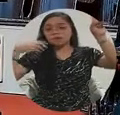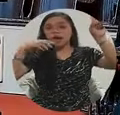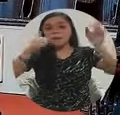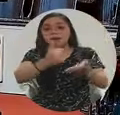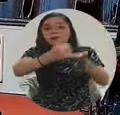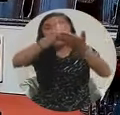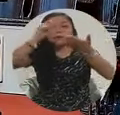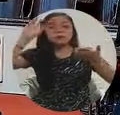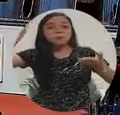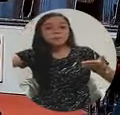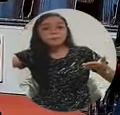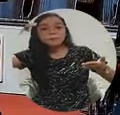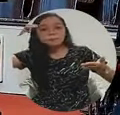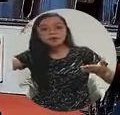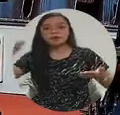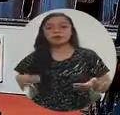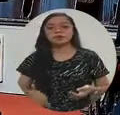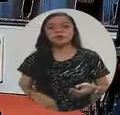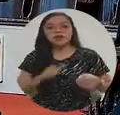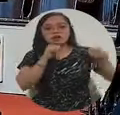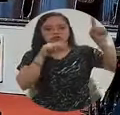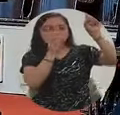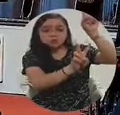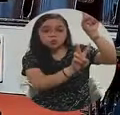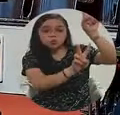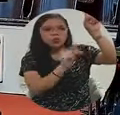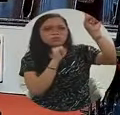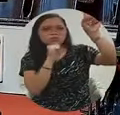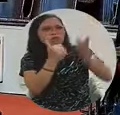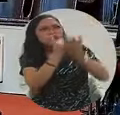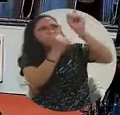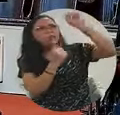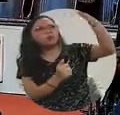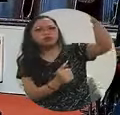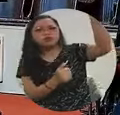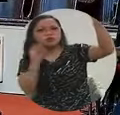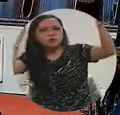election. That's politics.